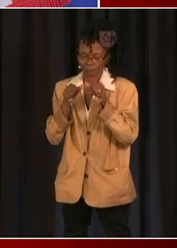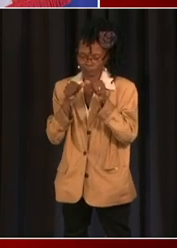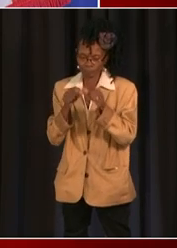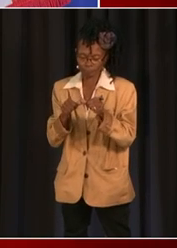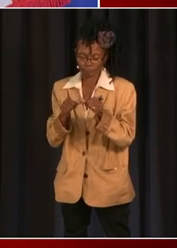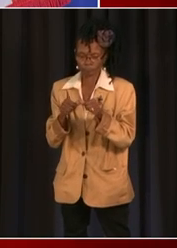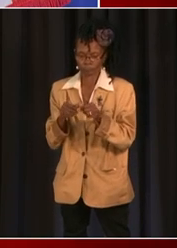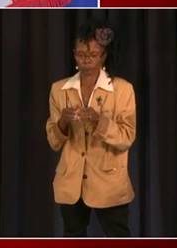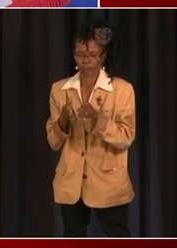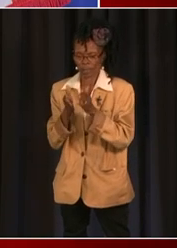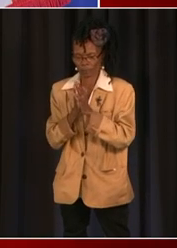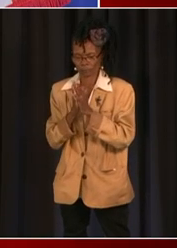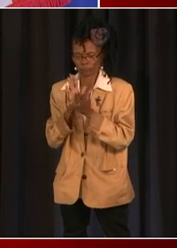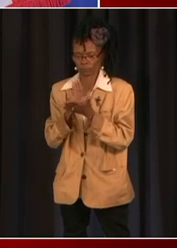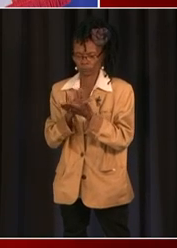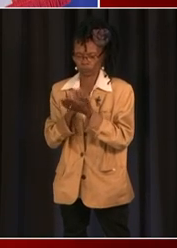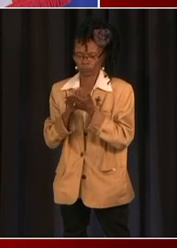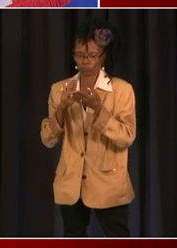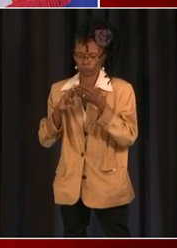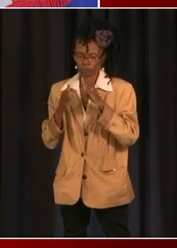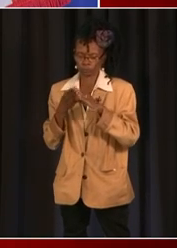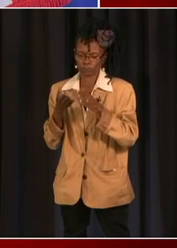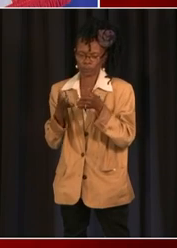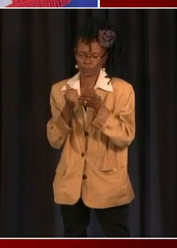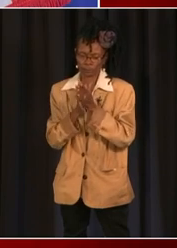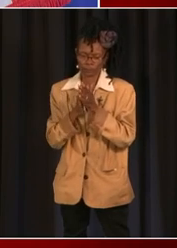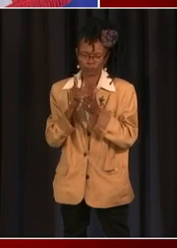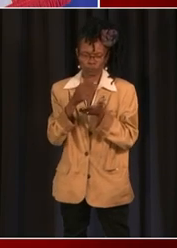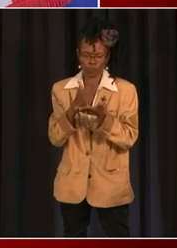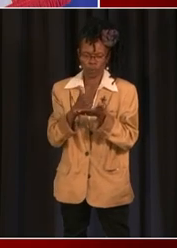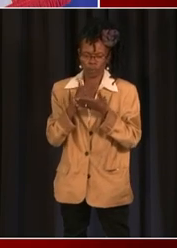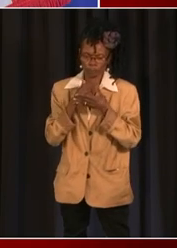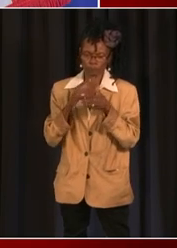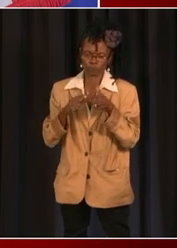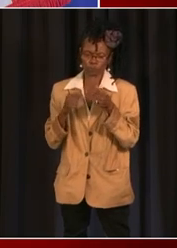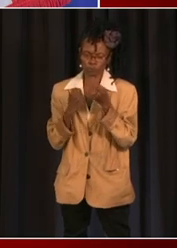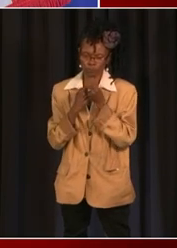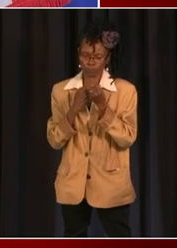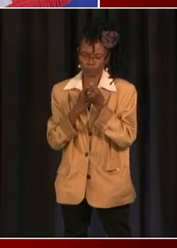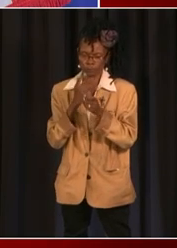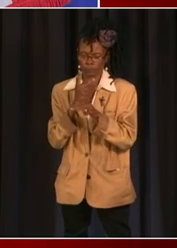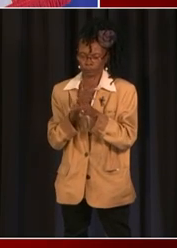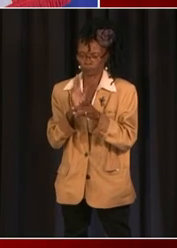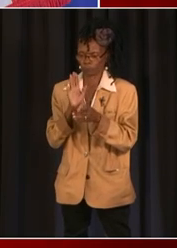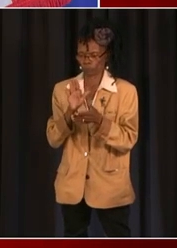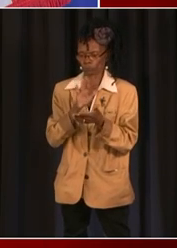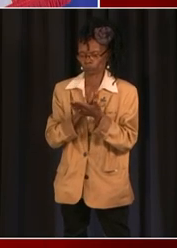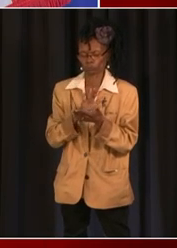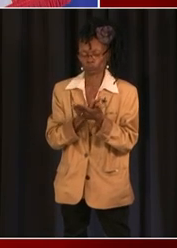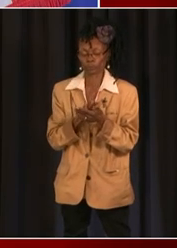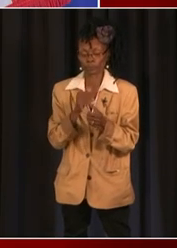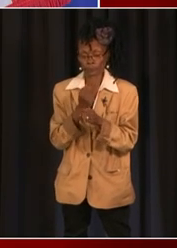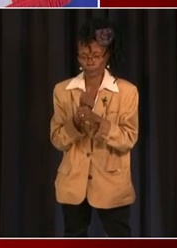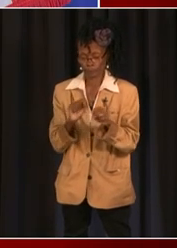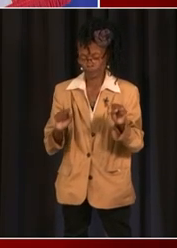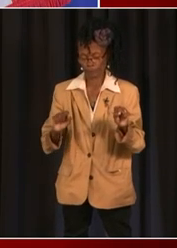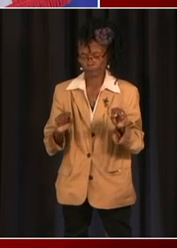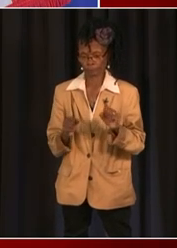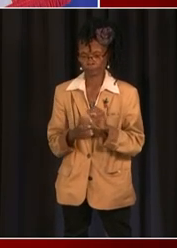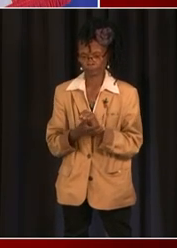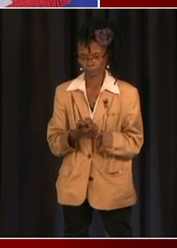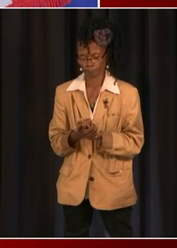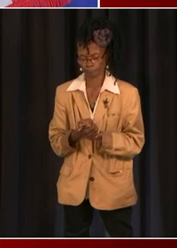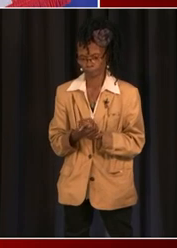communities to step up and do it even more to keep their school community safe, so that we will